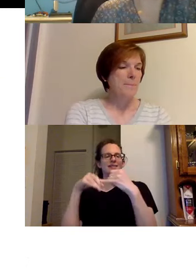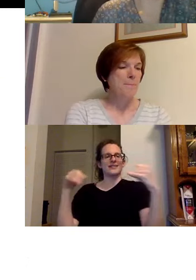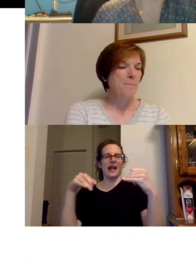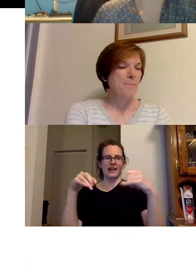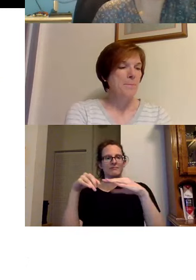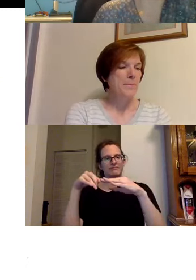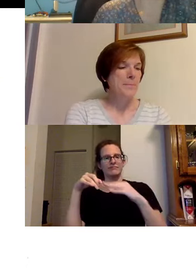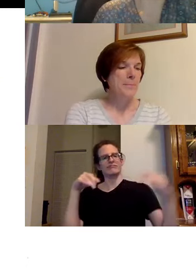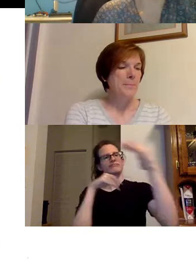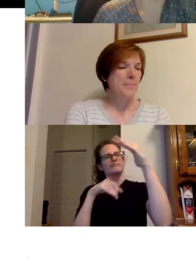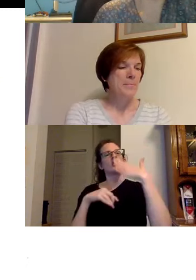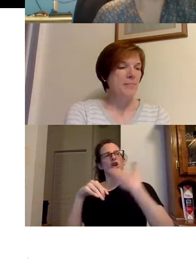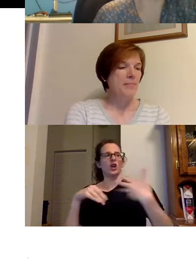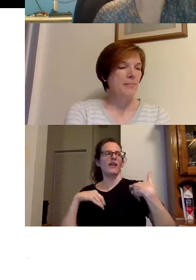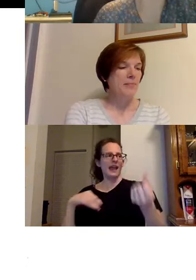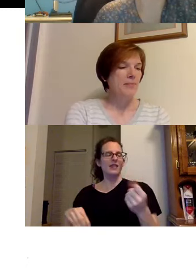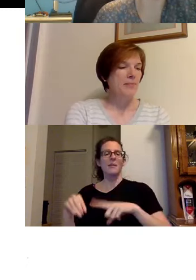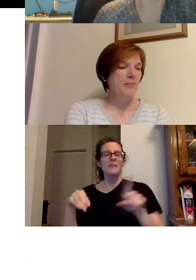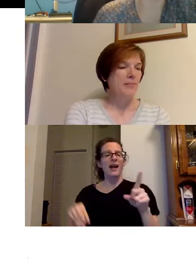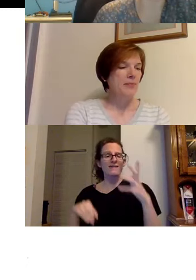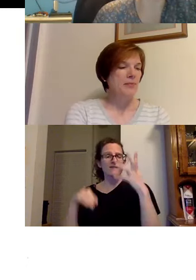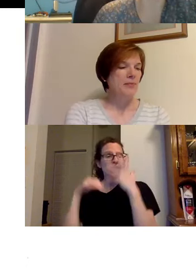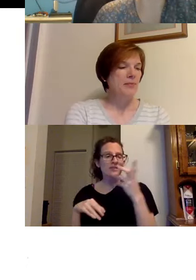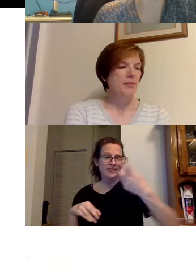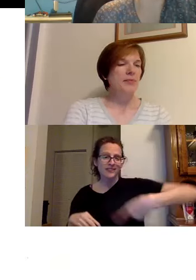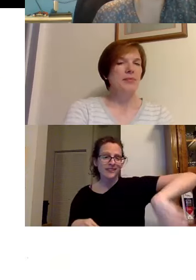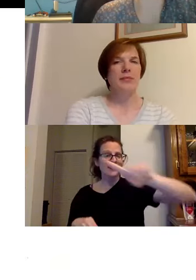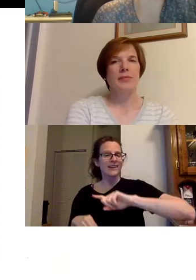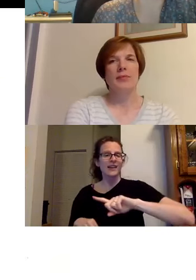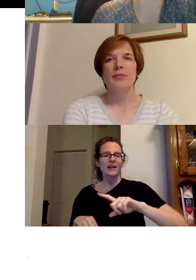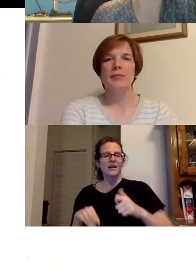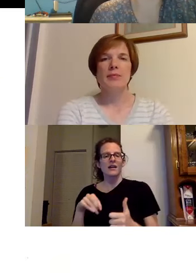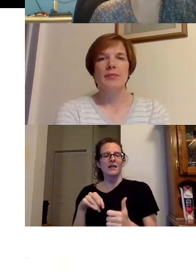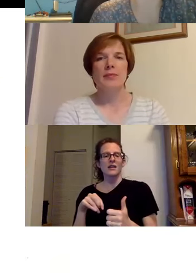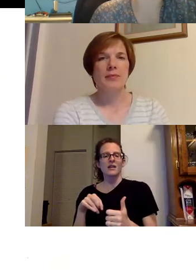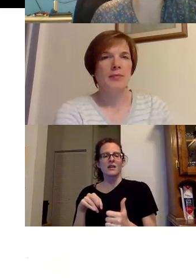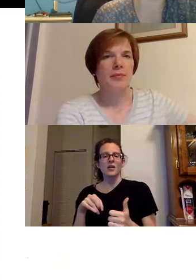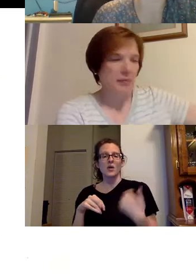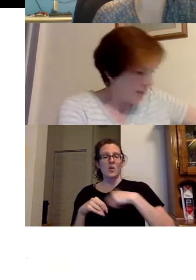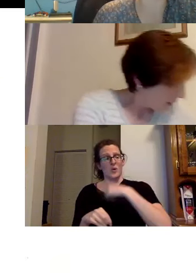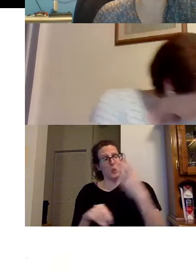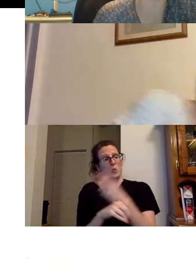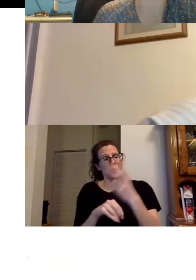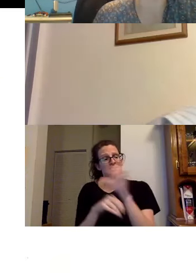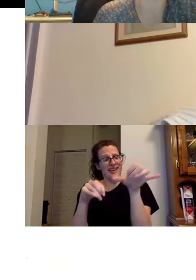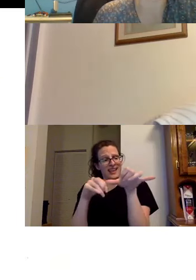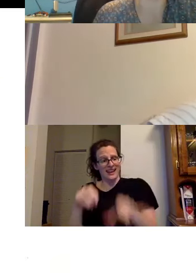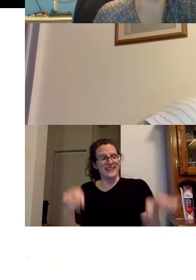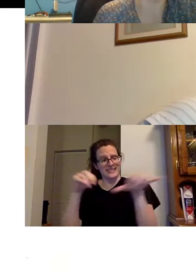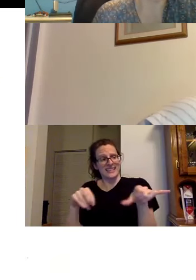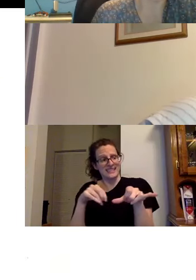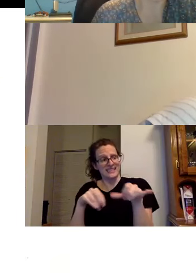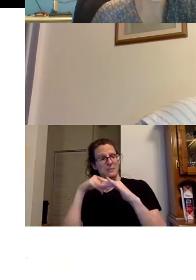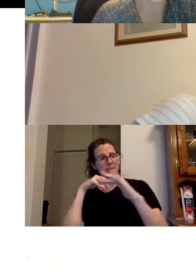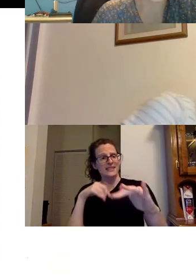Unfortunately, for many of us, we start usually using our stuff on a consistent basis when we're below the wellness